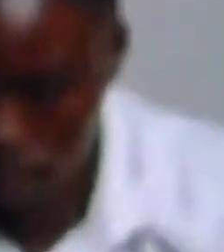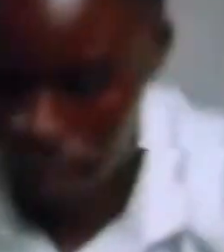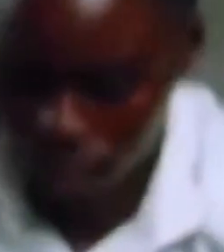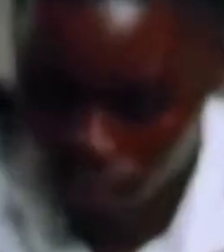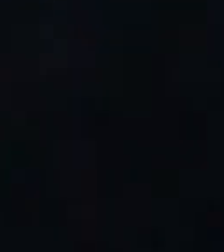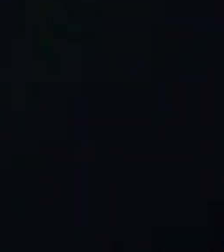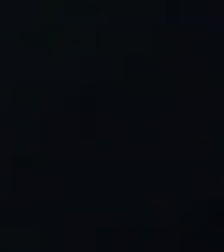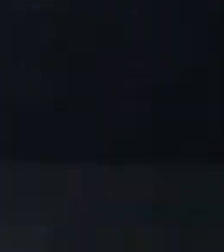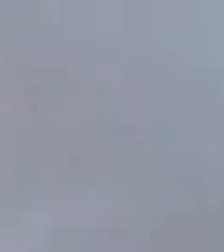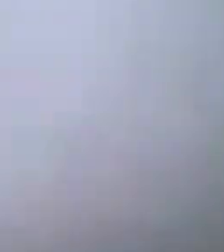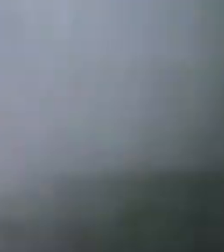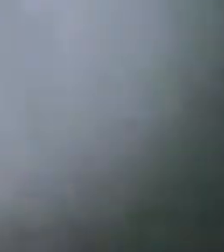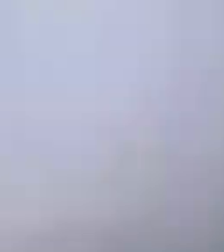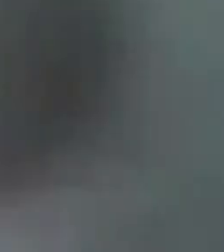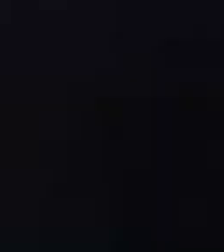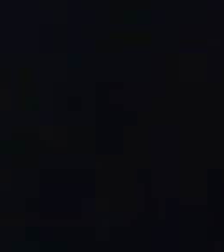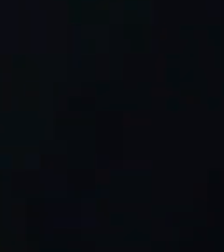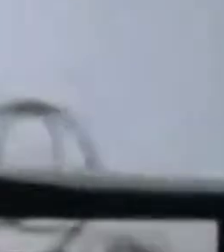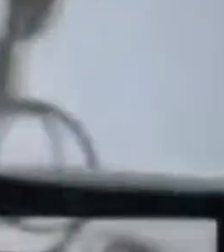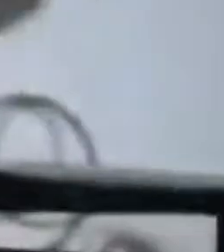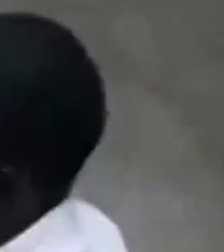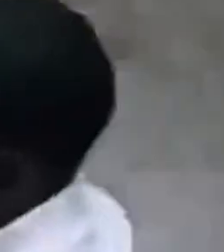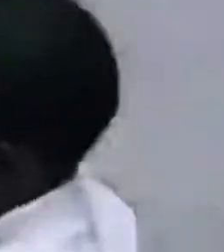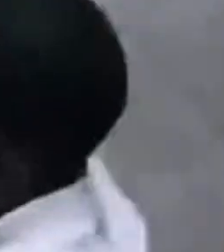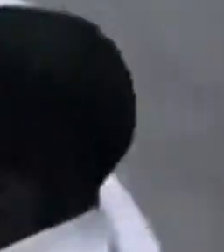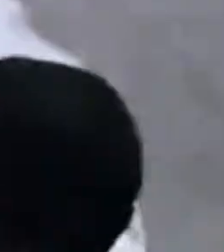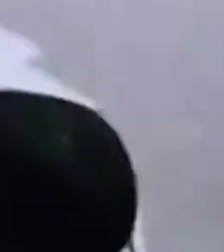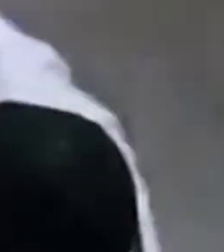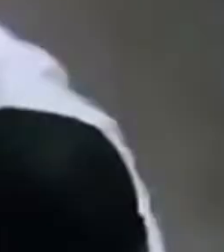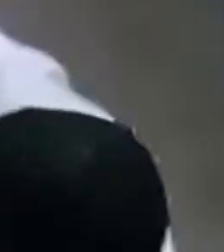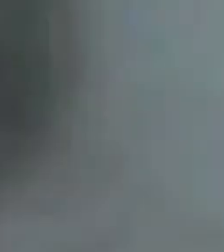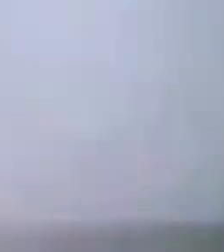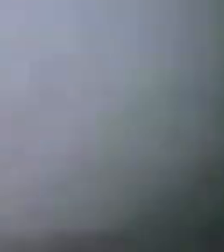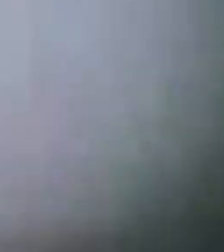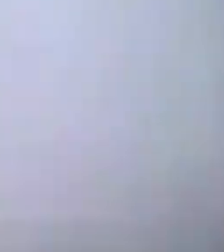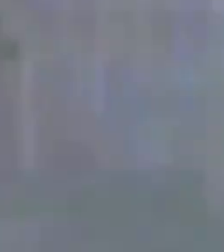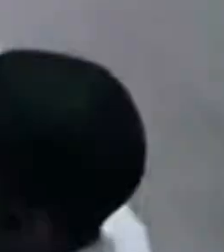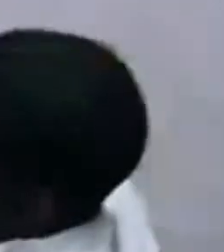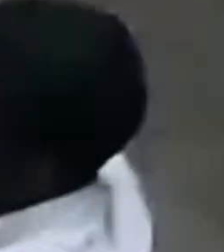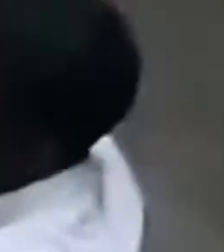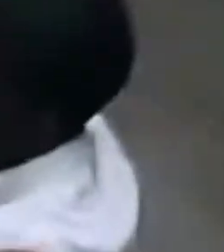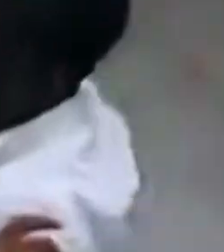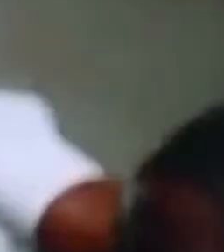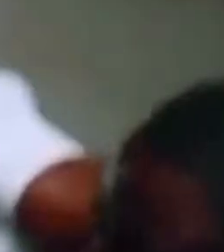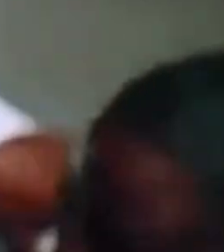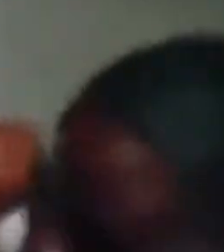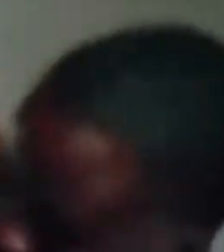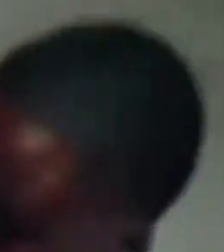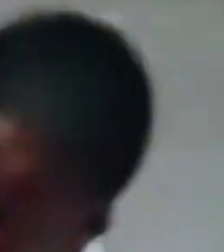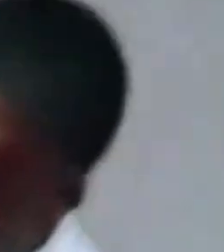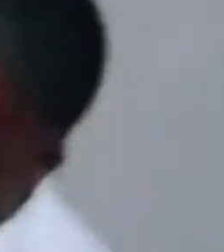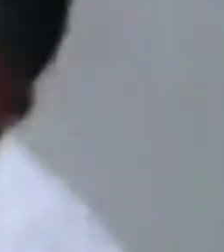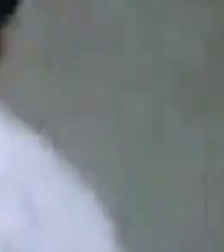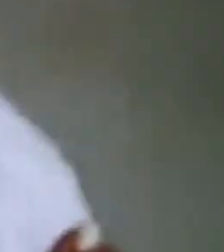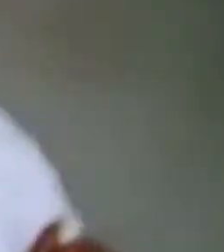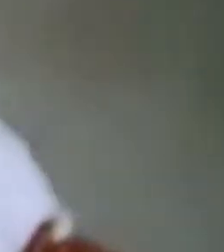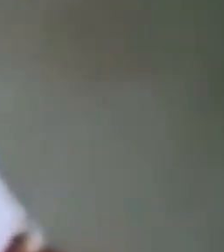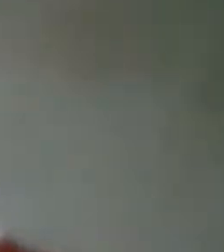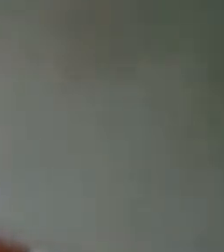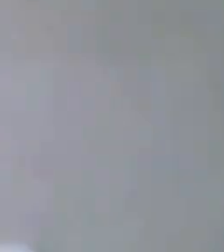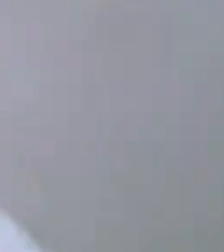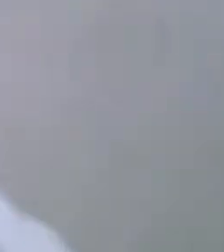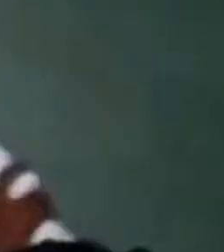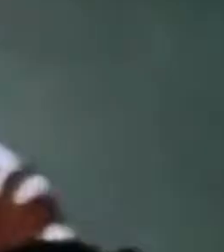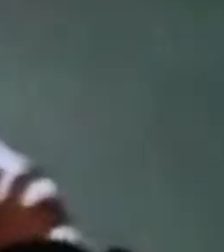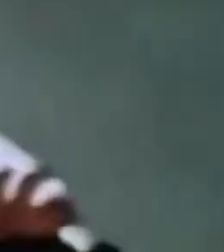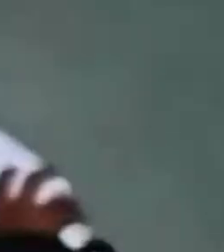ever felt like you lived your life in third person? Like you can't address your pain because your hurt worsens? A hurt person with a rap skill and a microphone. I